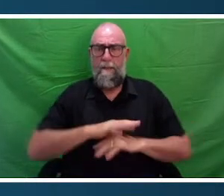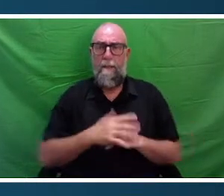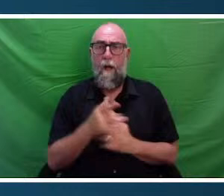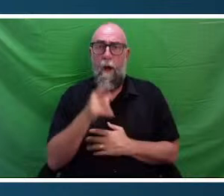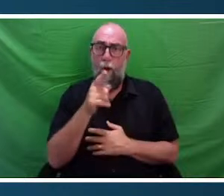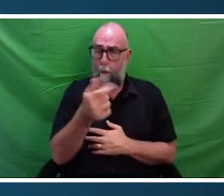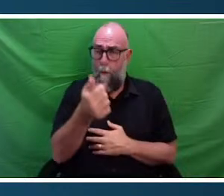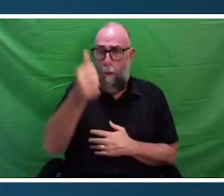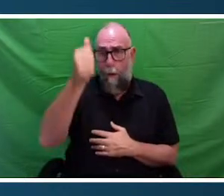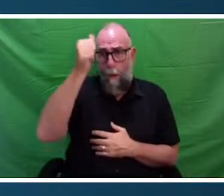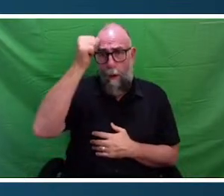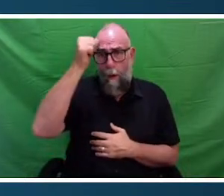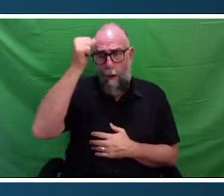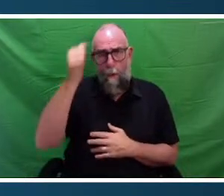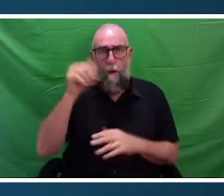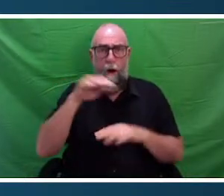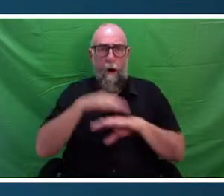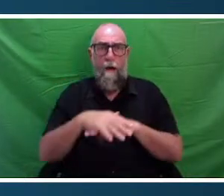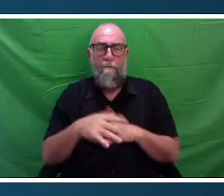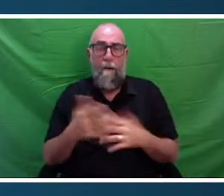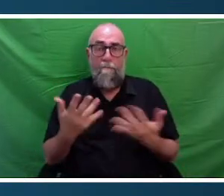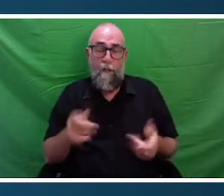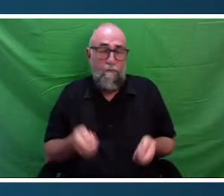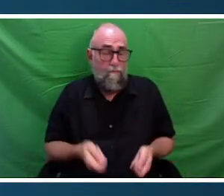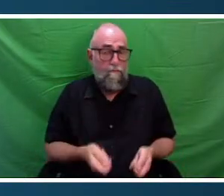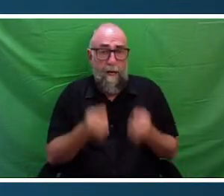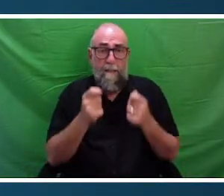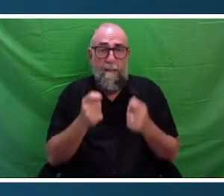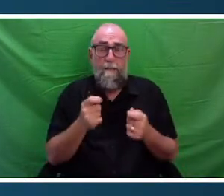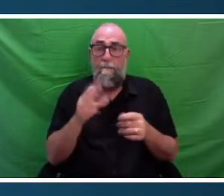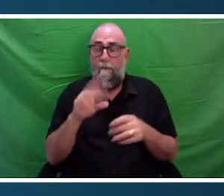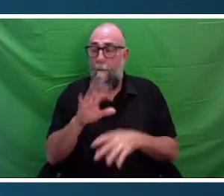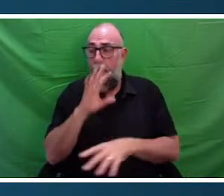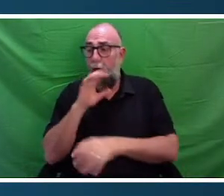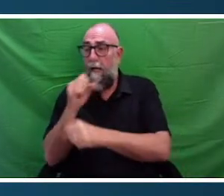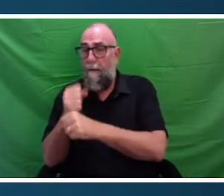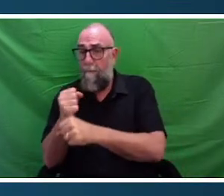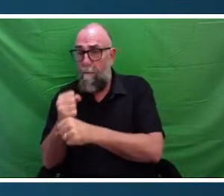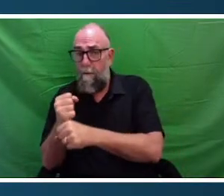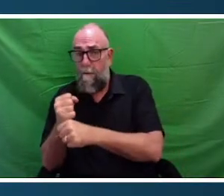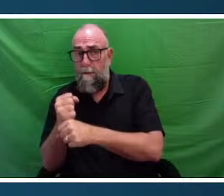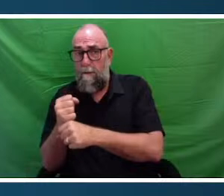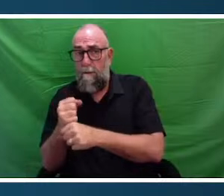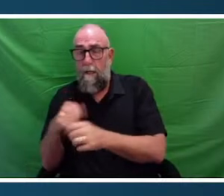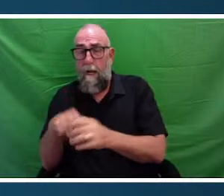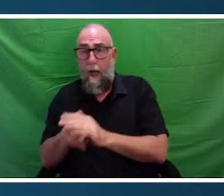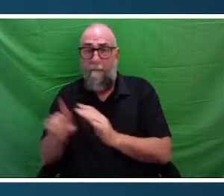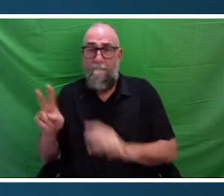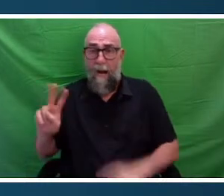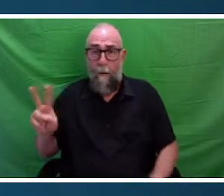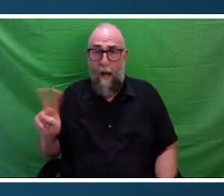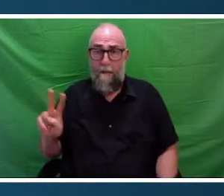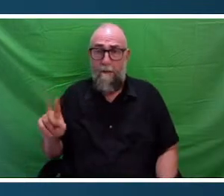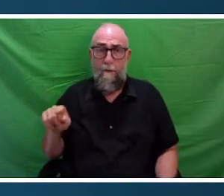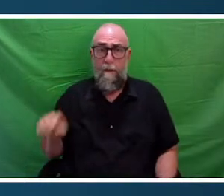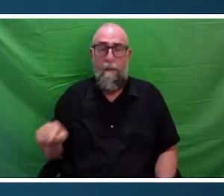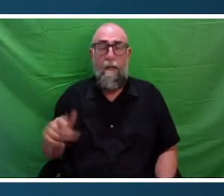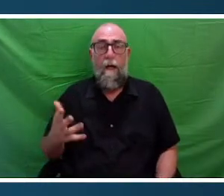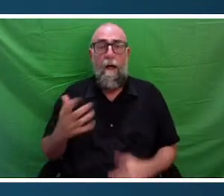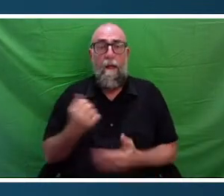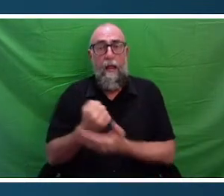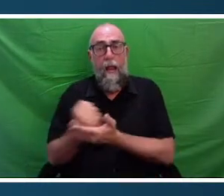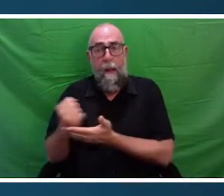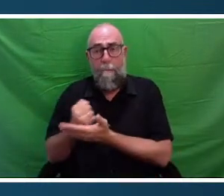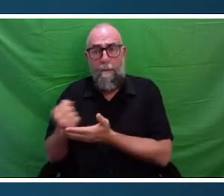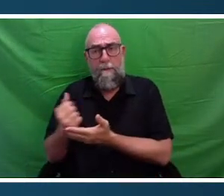concerns that are being raised by partner governments, particularly in a country like Vanuatu, where population size is relatively